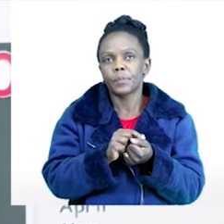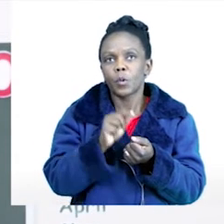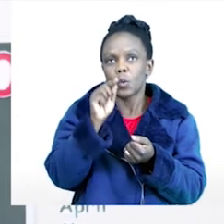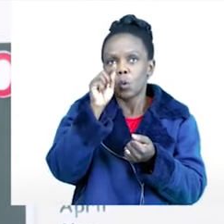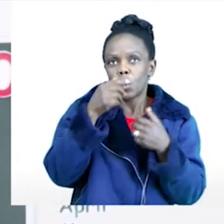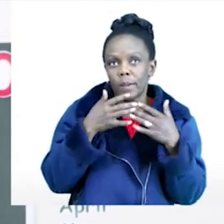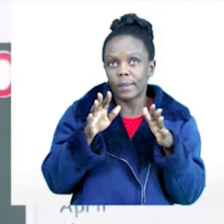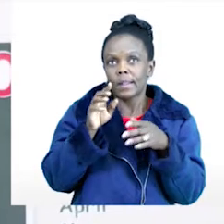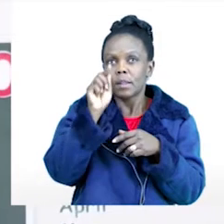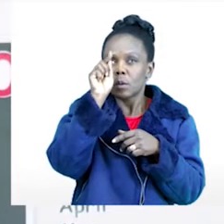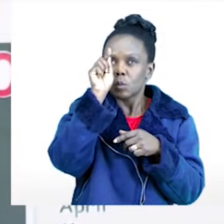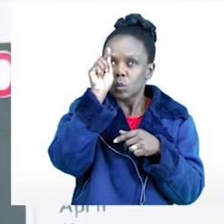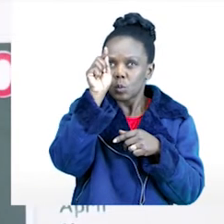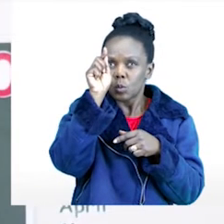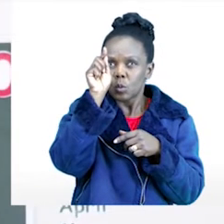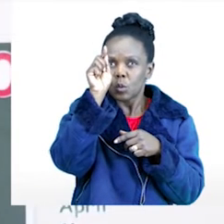top and it goes